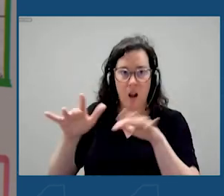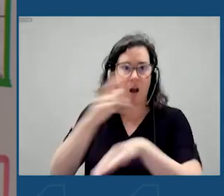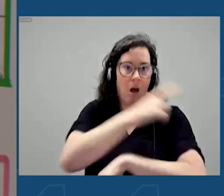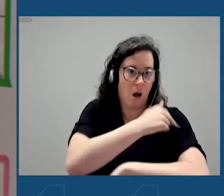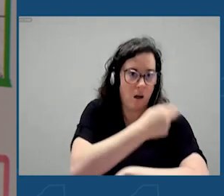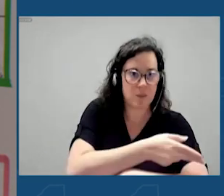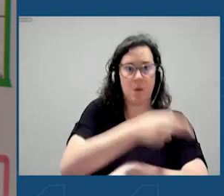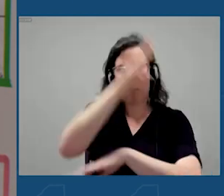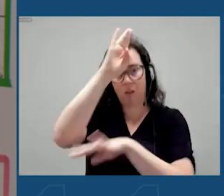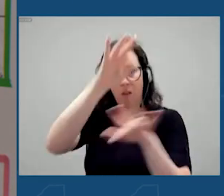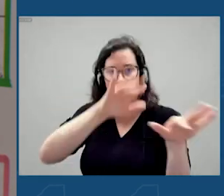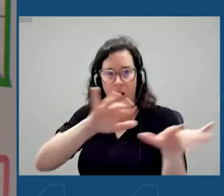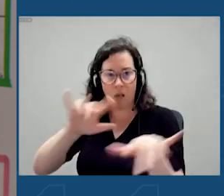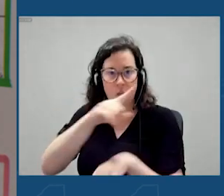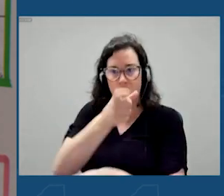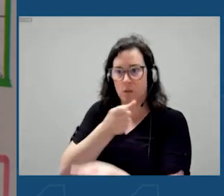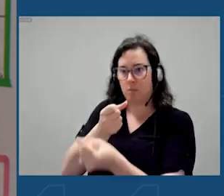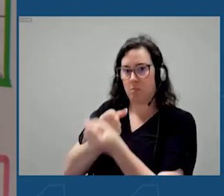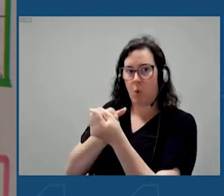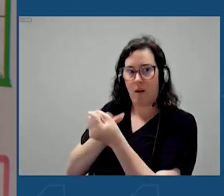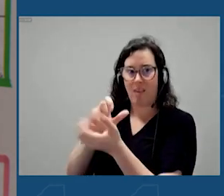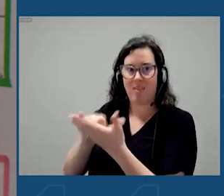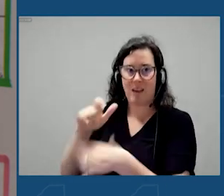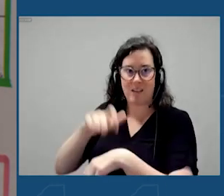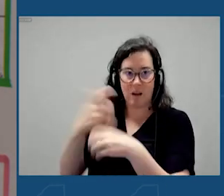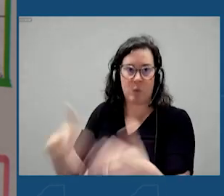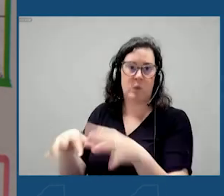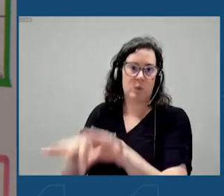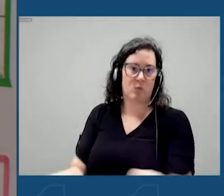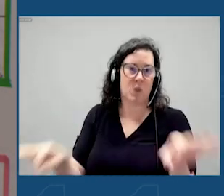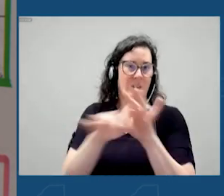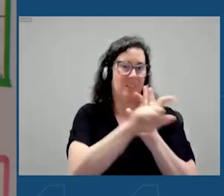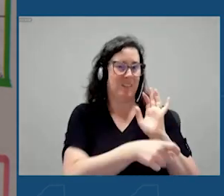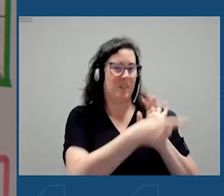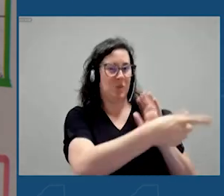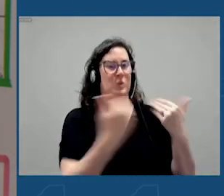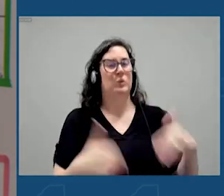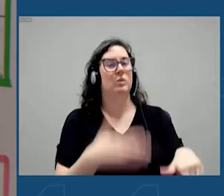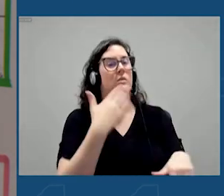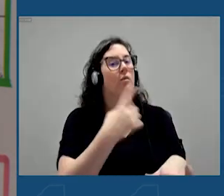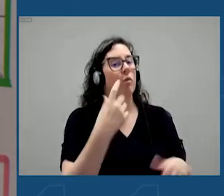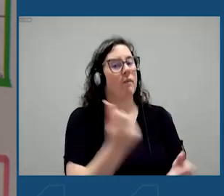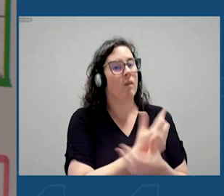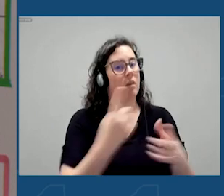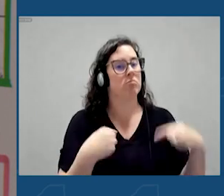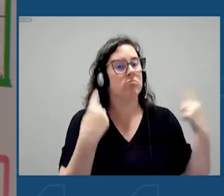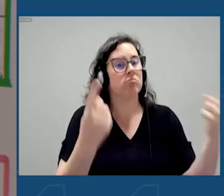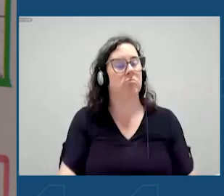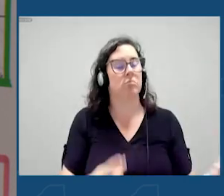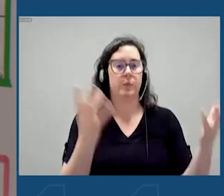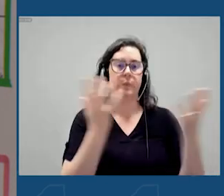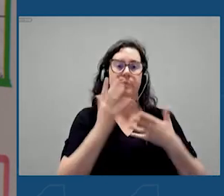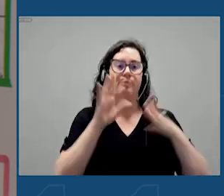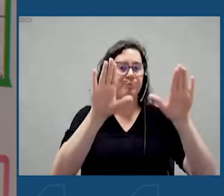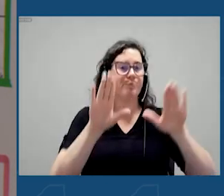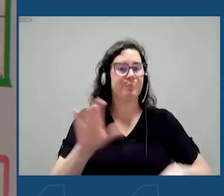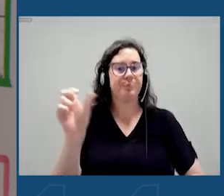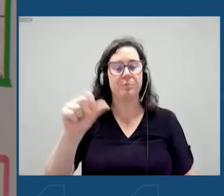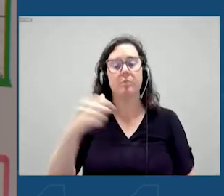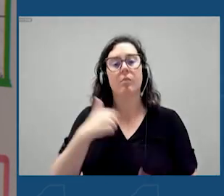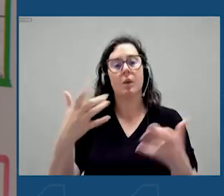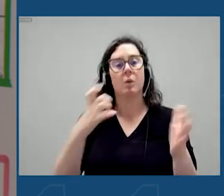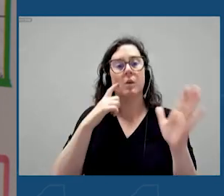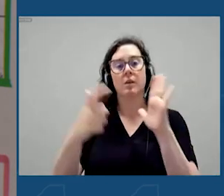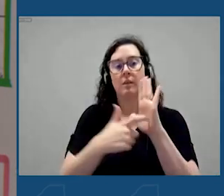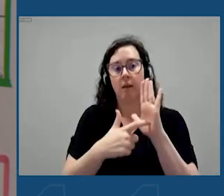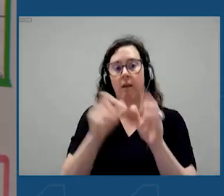supported right at a time when we needed you the most. So I want to thank you for what you've done here. This is incredible. I also want to acknowledge our acting